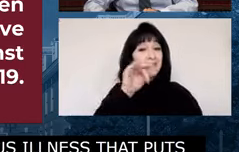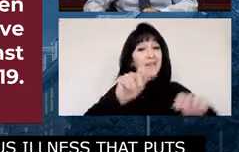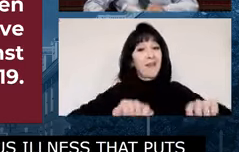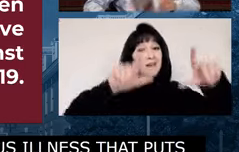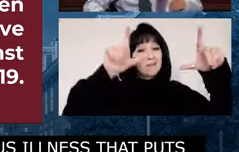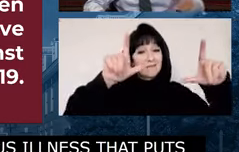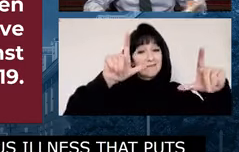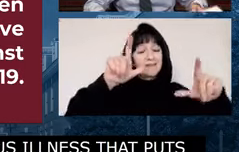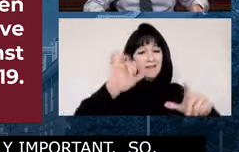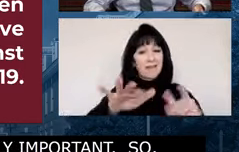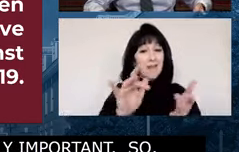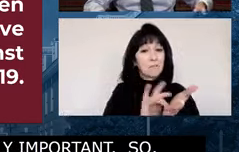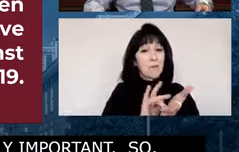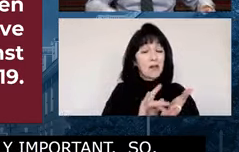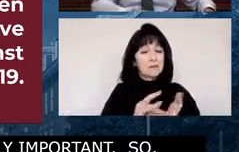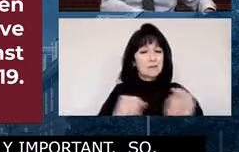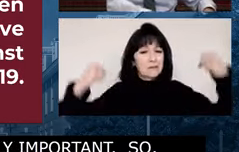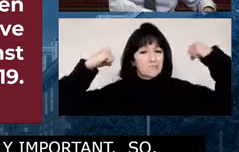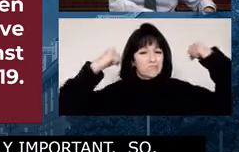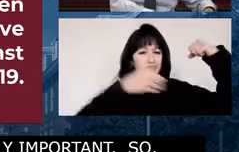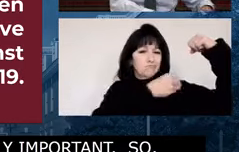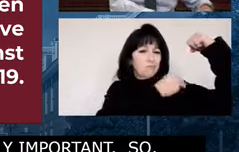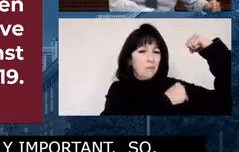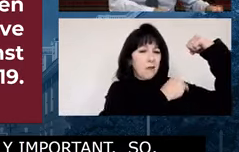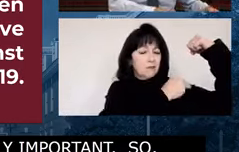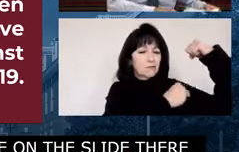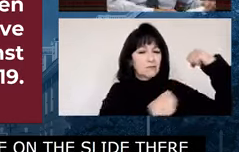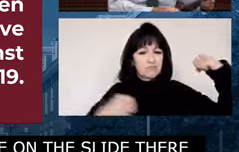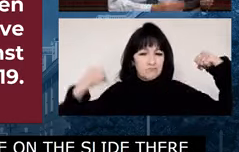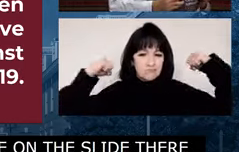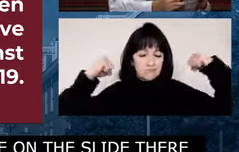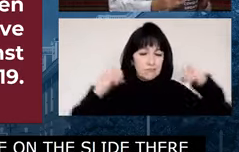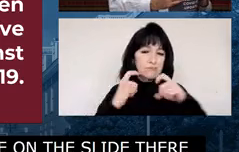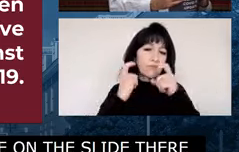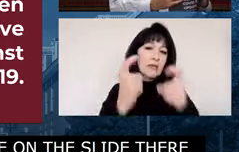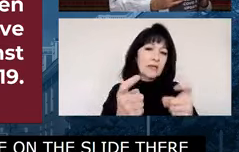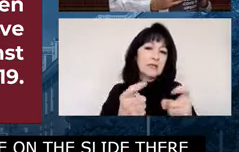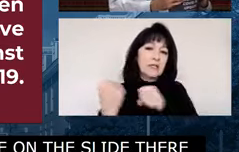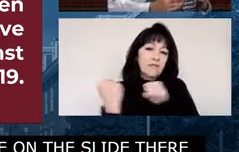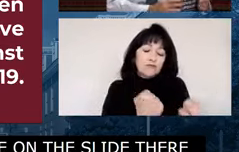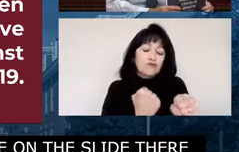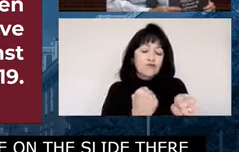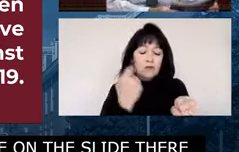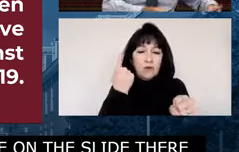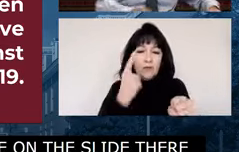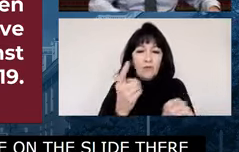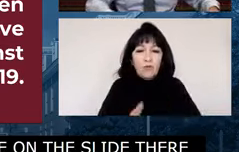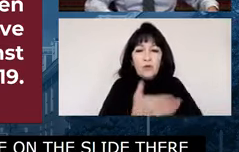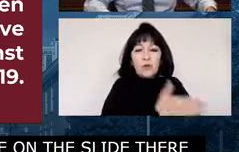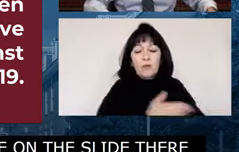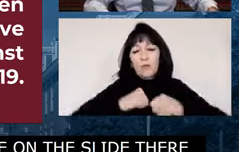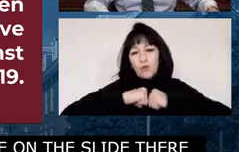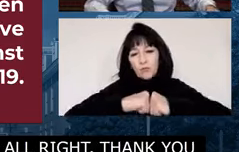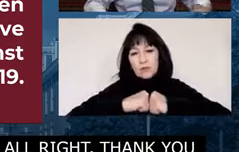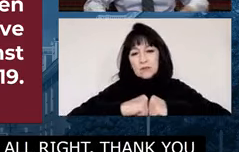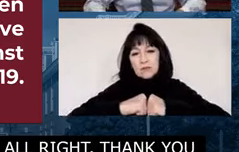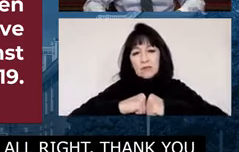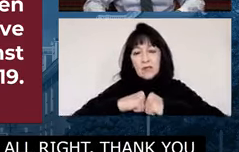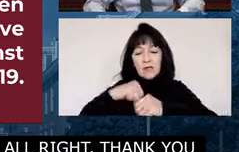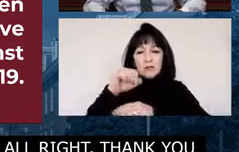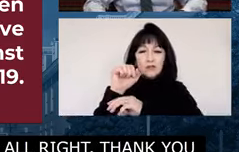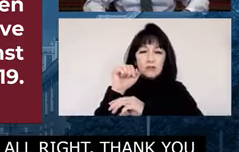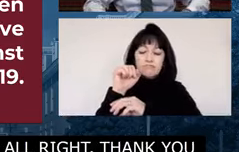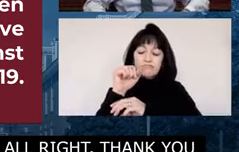COVID-19 booster. All right, thank you very much again. Thanks go out to our frontline hospital